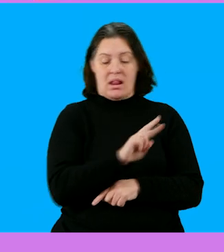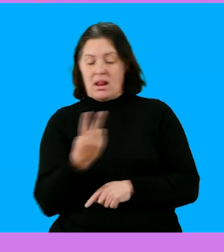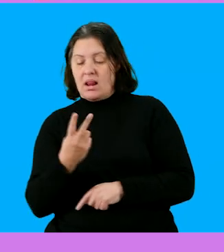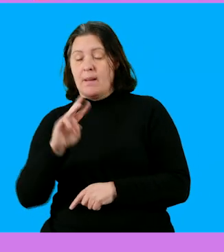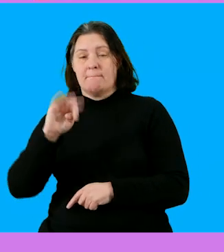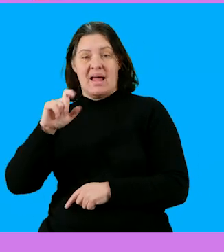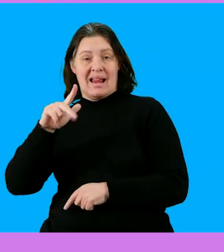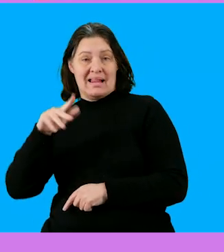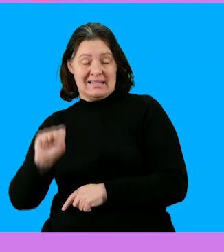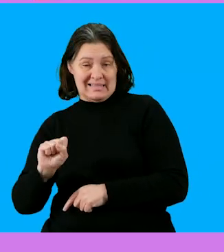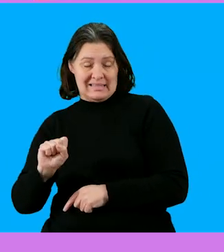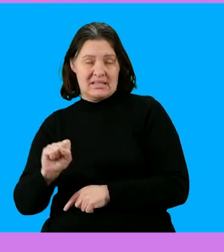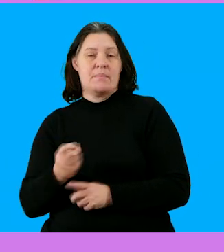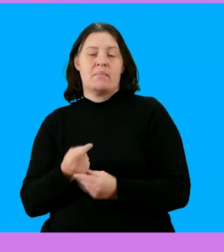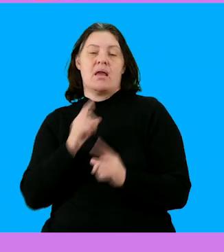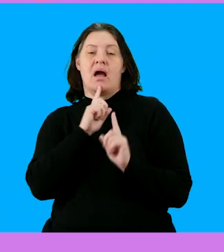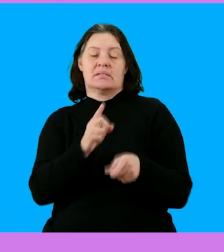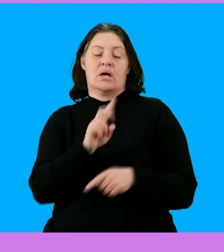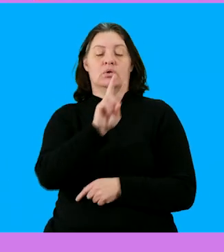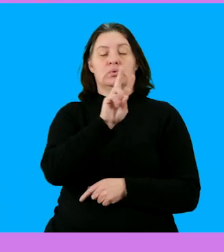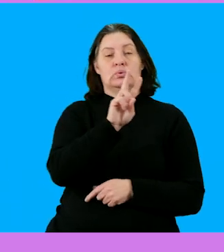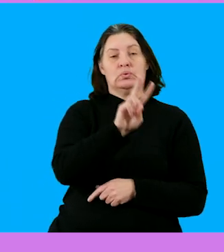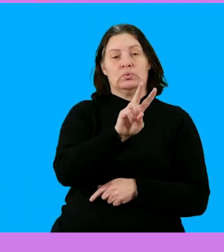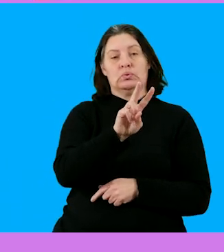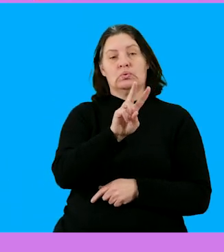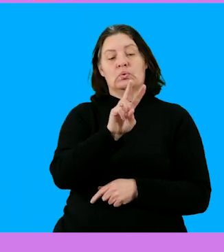if I work with this, I'll get an answer of